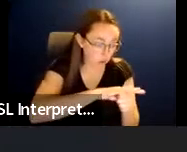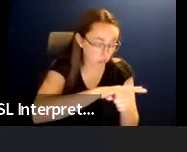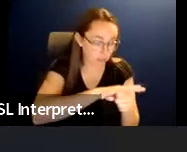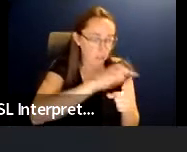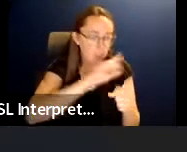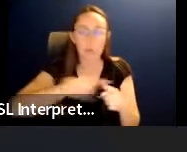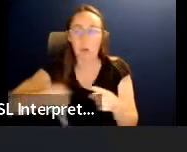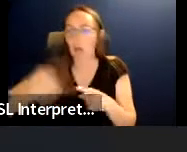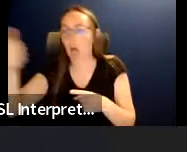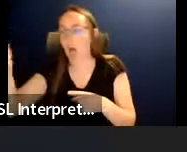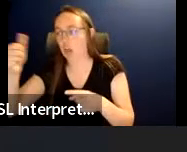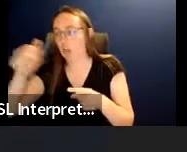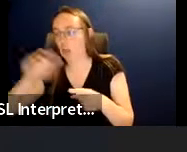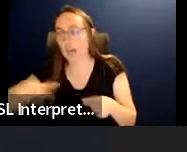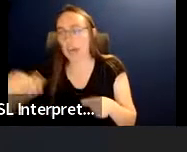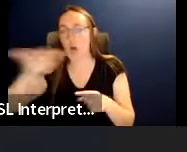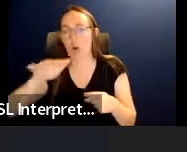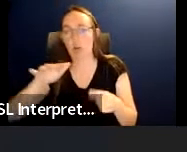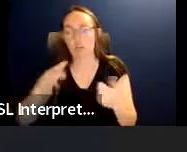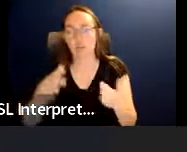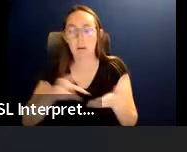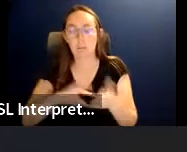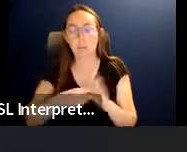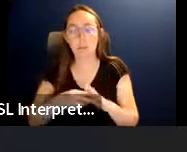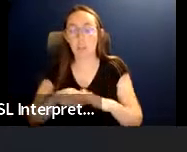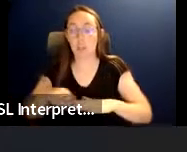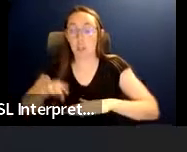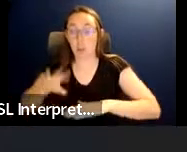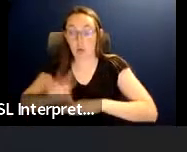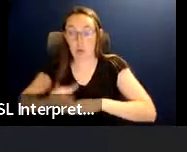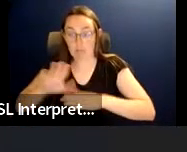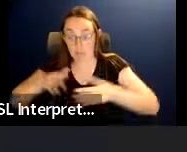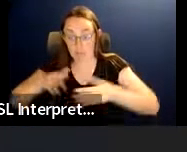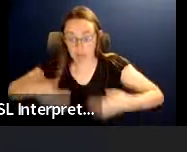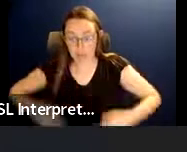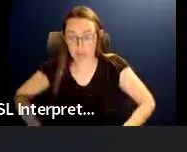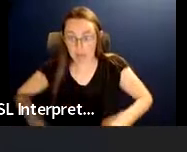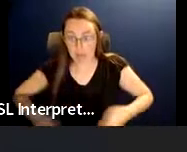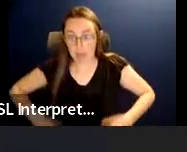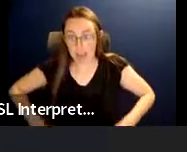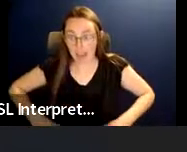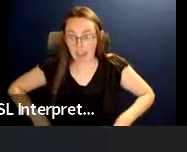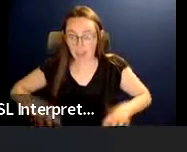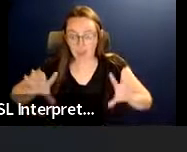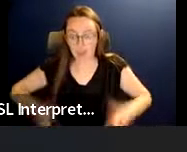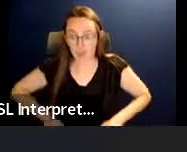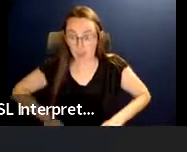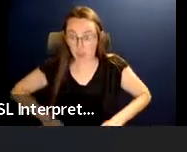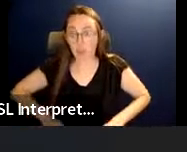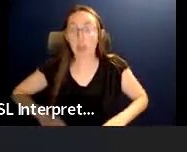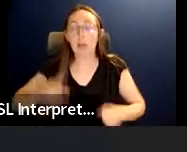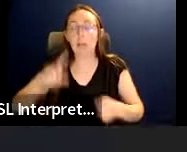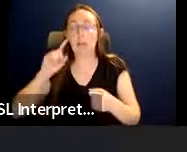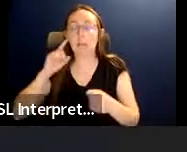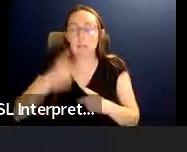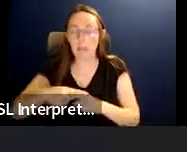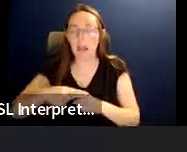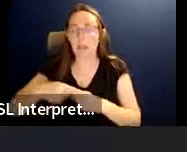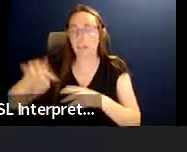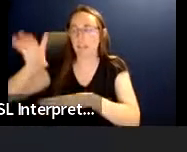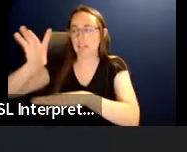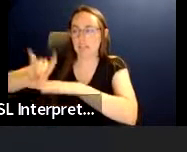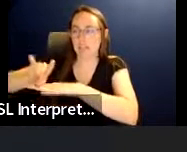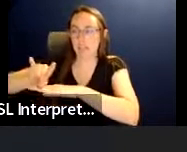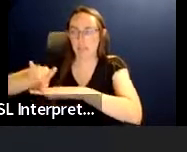area. So not only does it grip onto his pants, but it also grips onto all the objects that he puts on